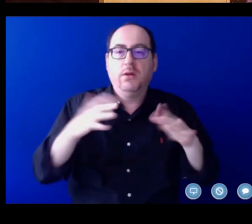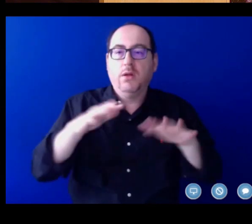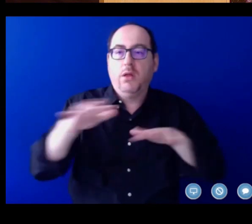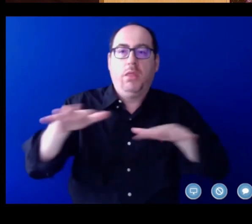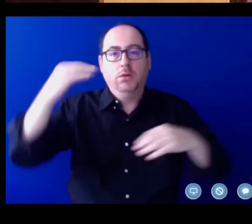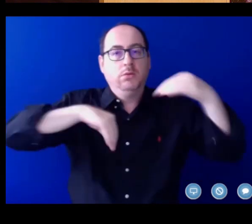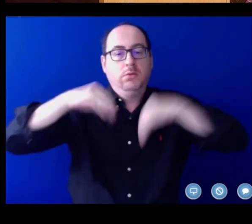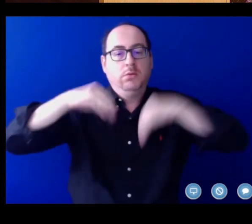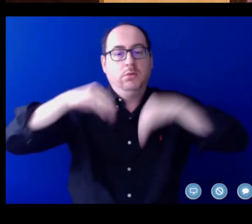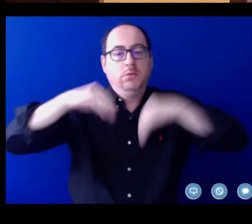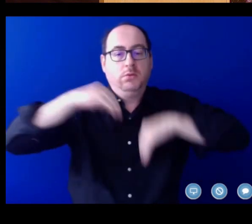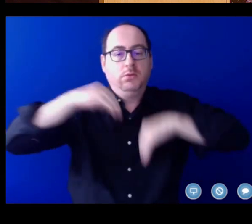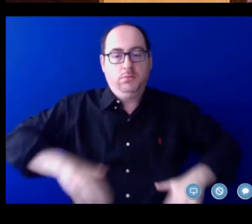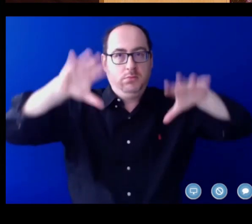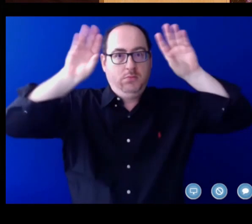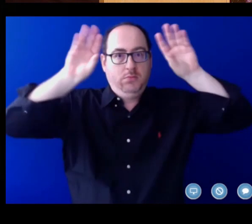experiences.